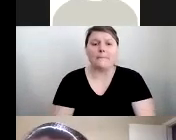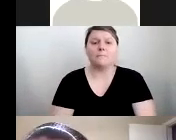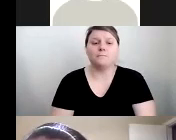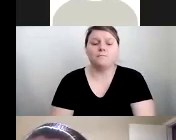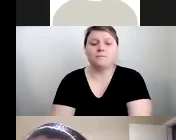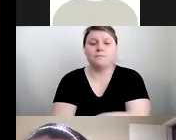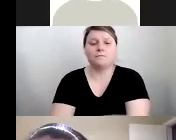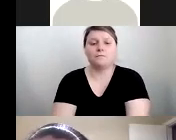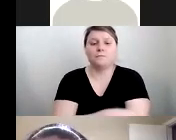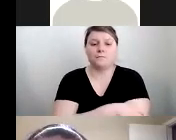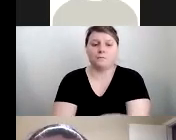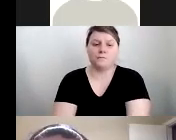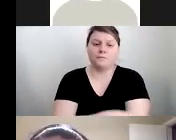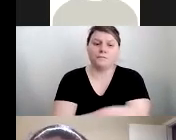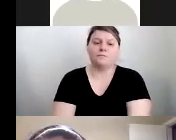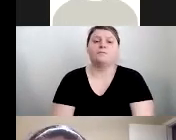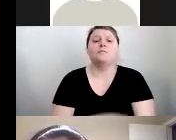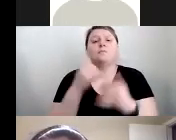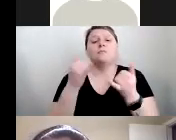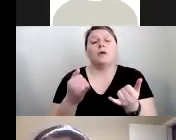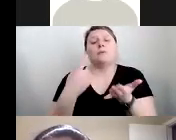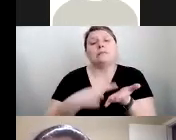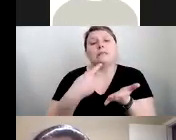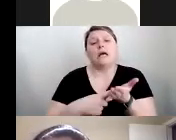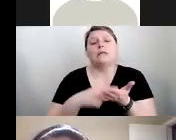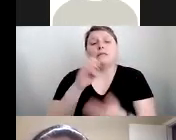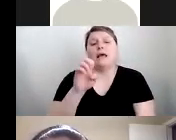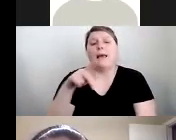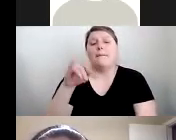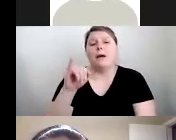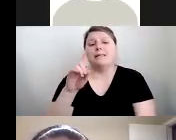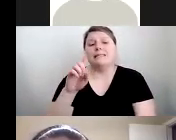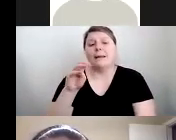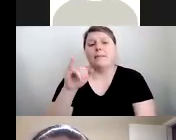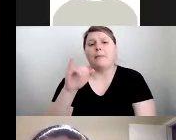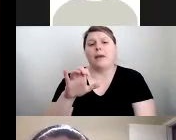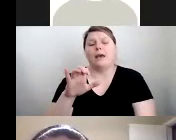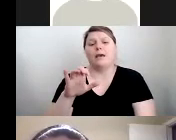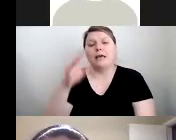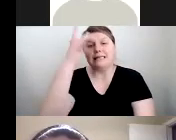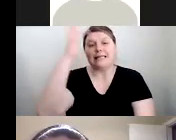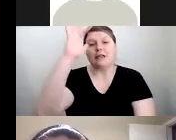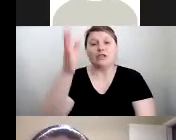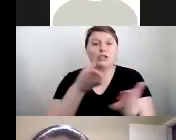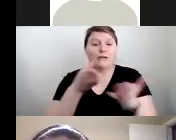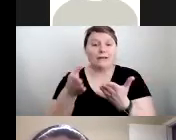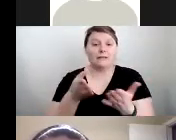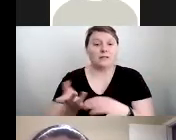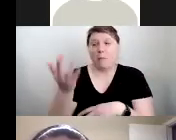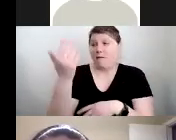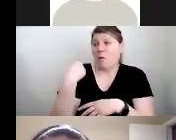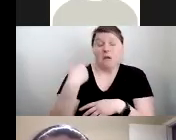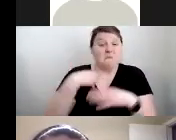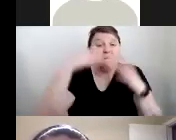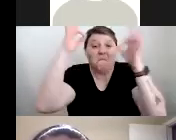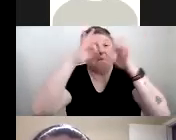Let's talk a little bit about the Epidemic Intelligence Service. And so I am pretty sure I had no idea this existed